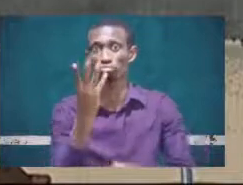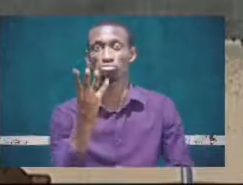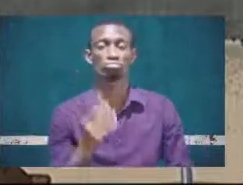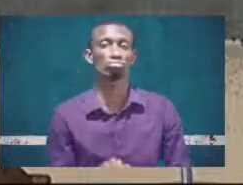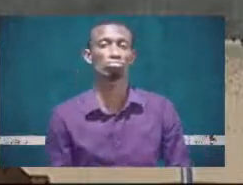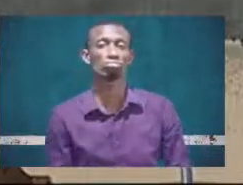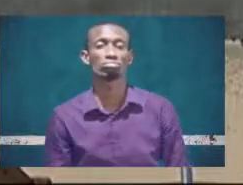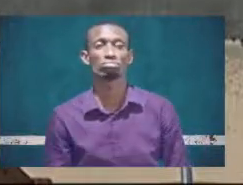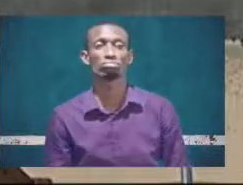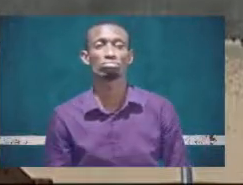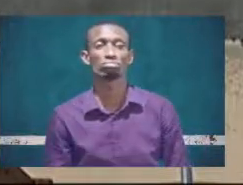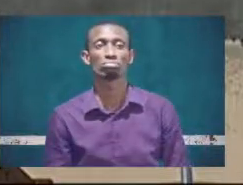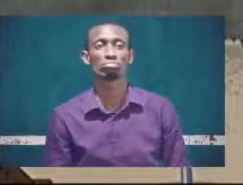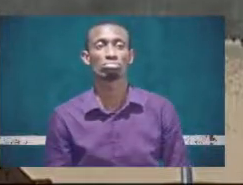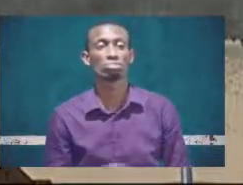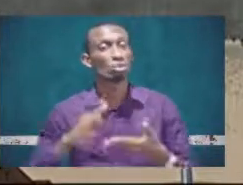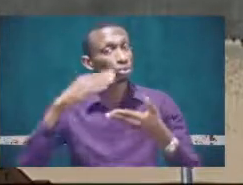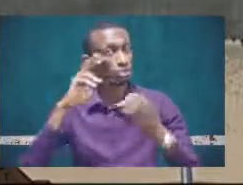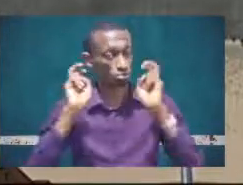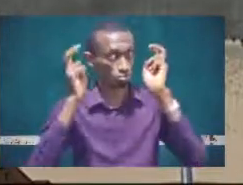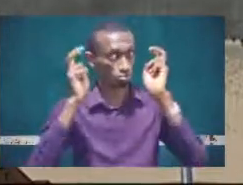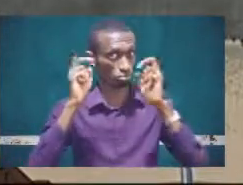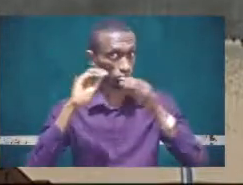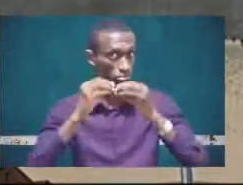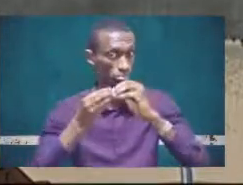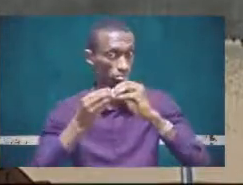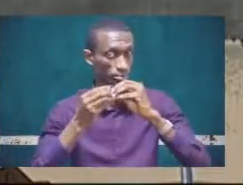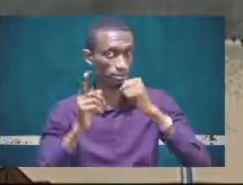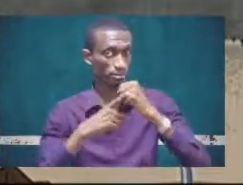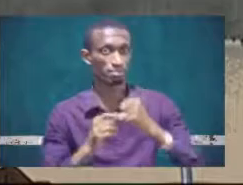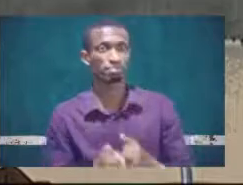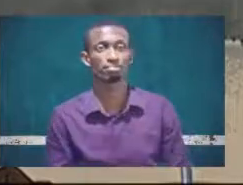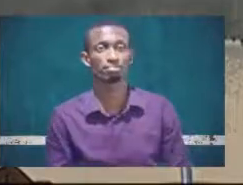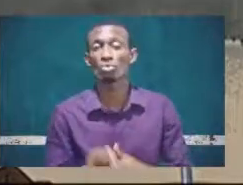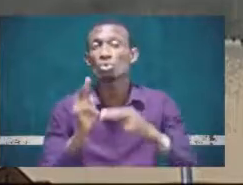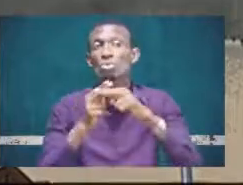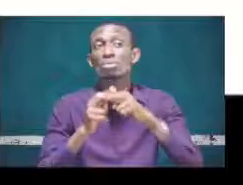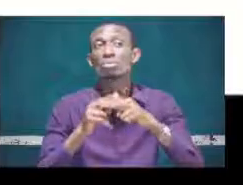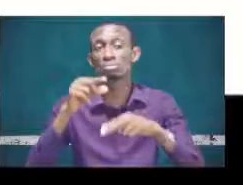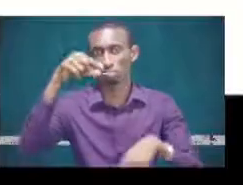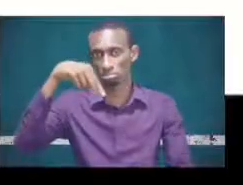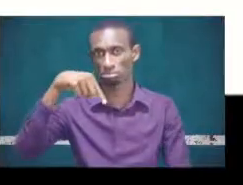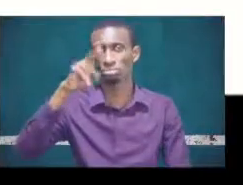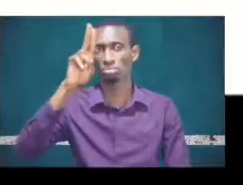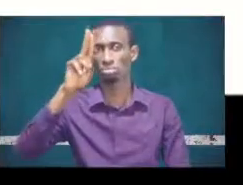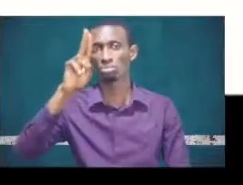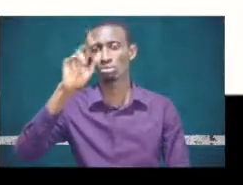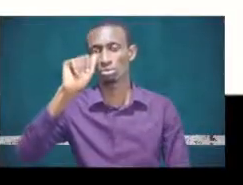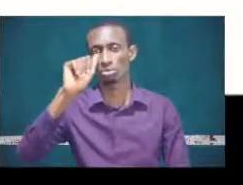where we are working on unit number 6 of quadratic equation